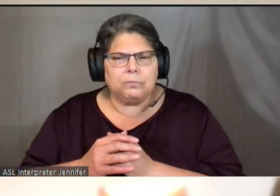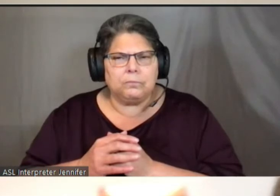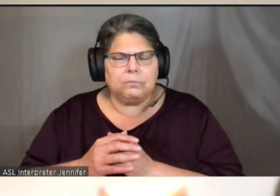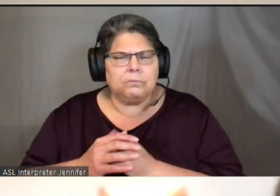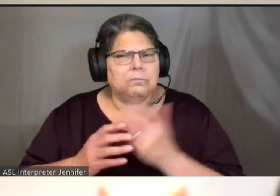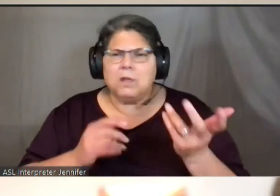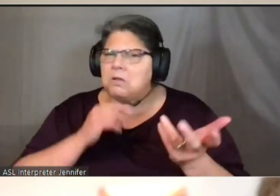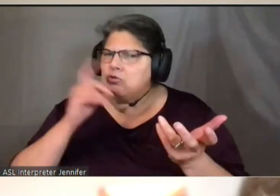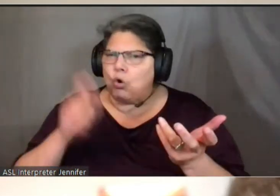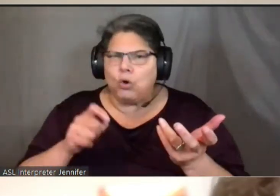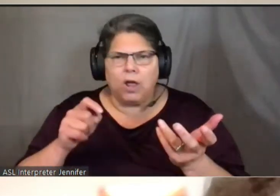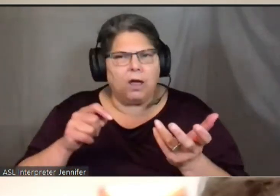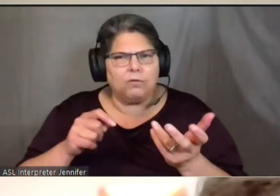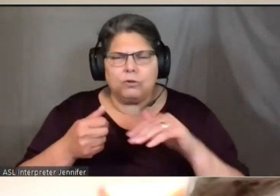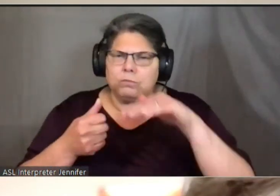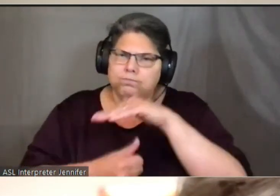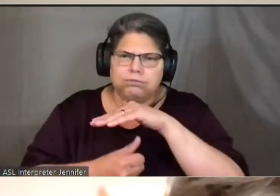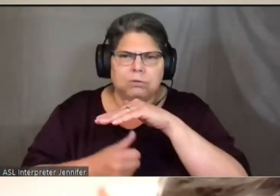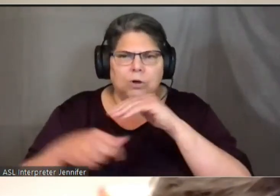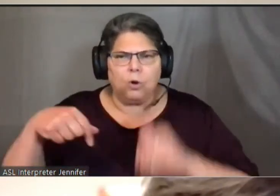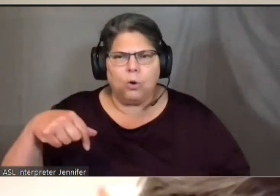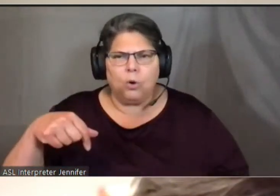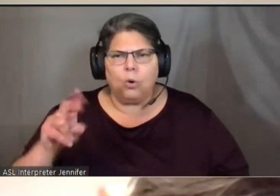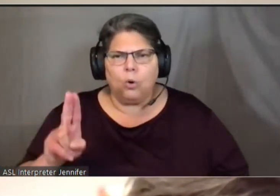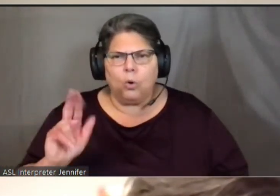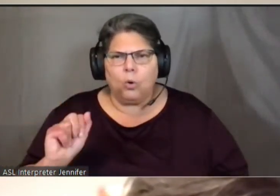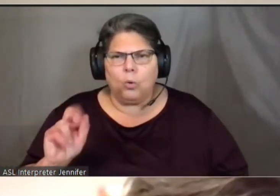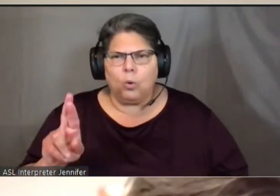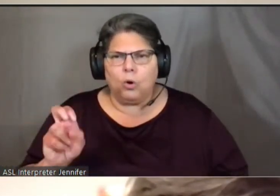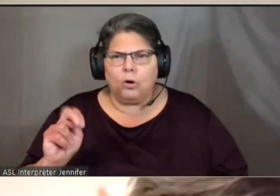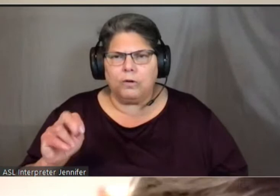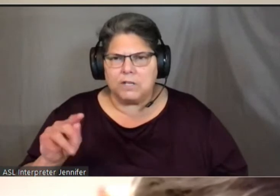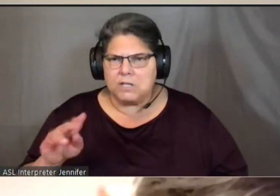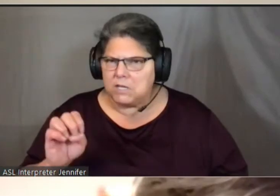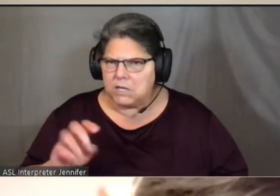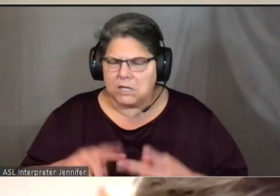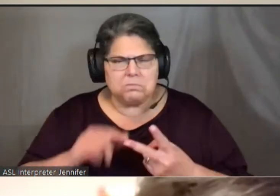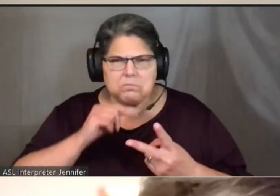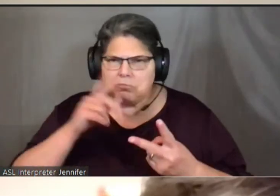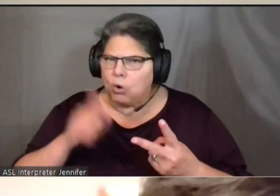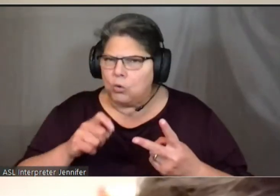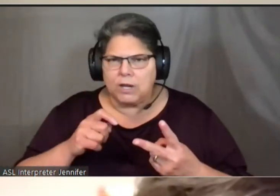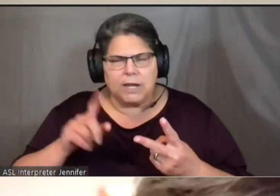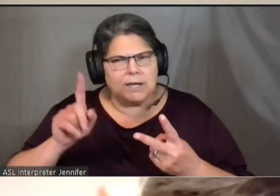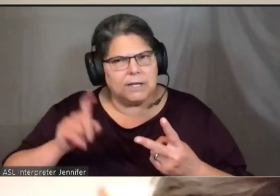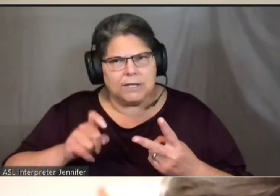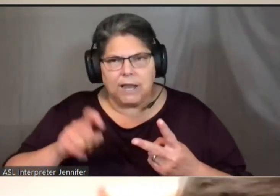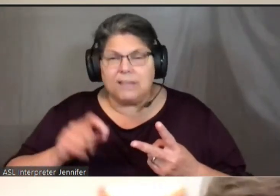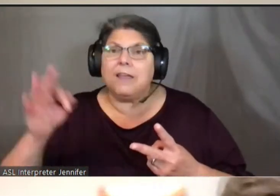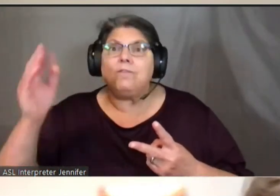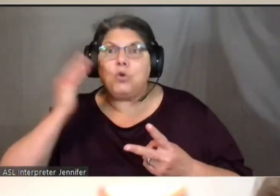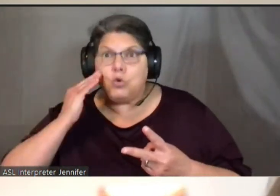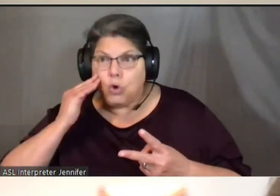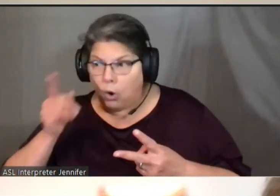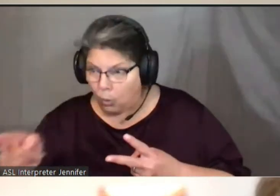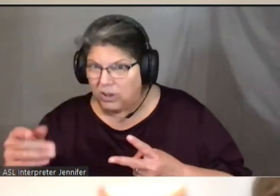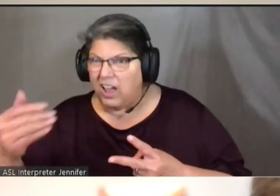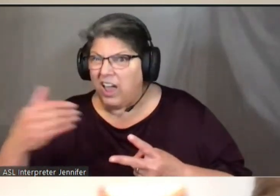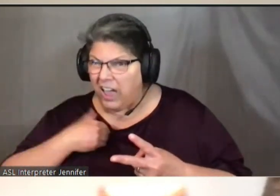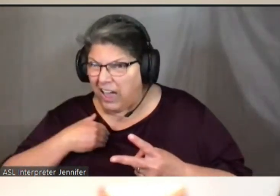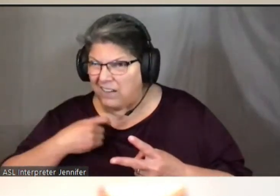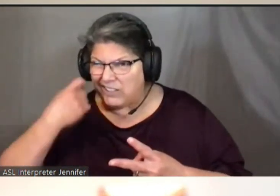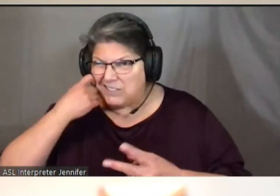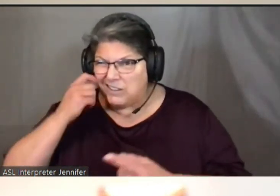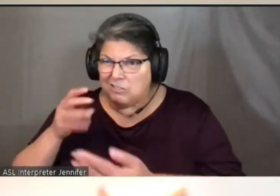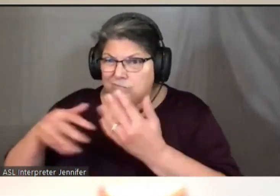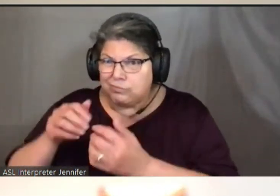quarantine, and they can refrain from testing following a known exposure if they are asymptomatic. And this